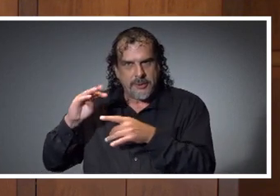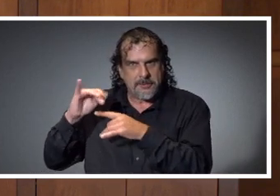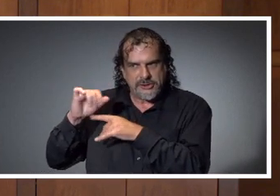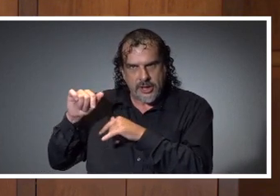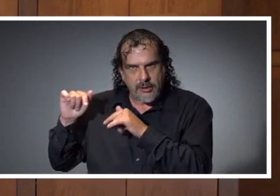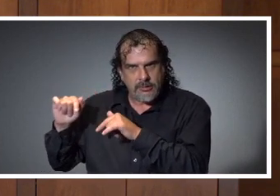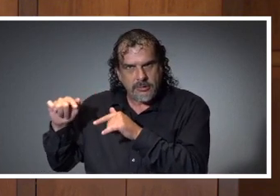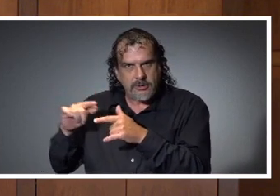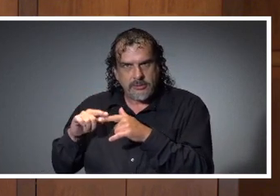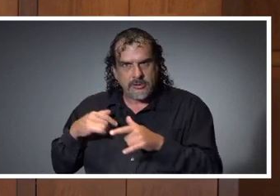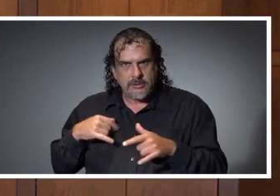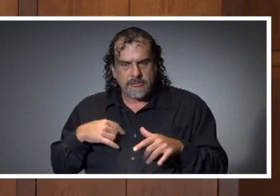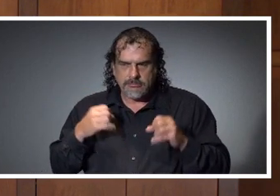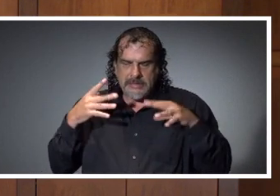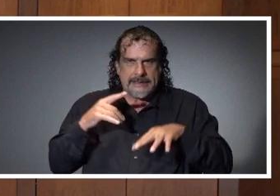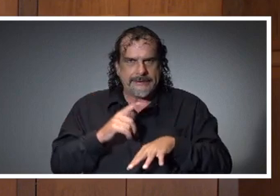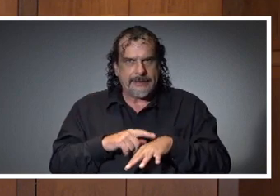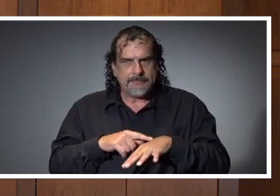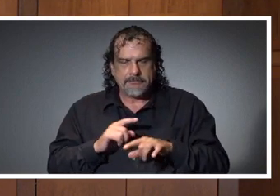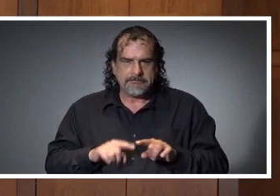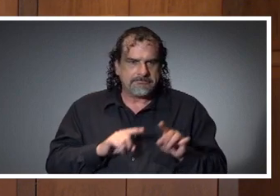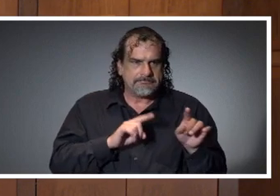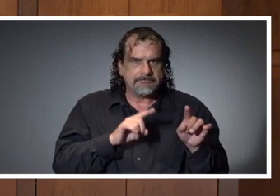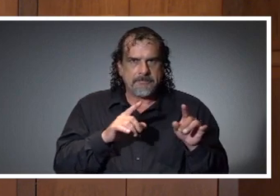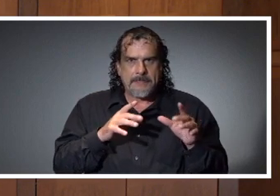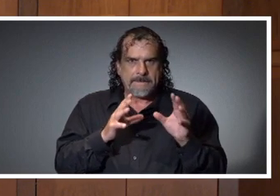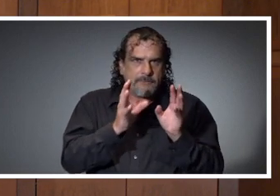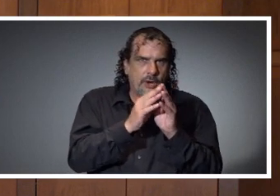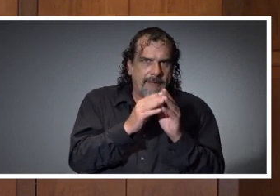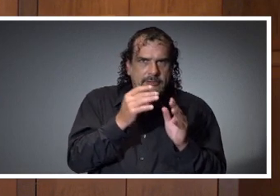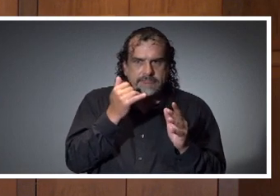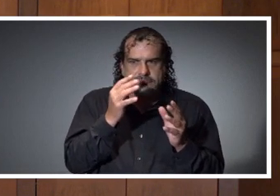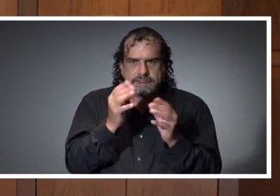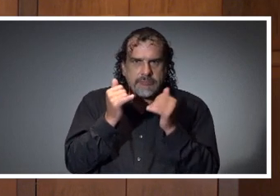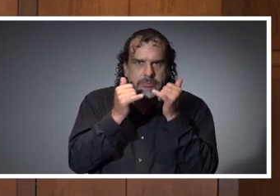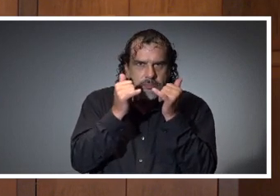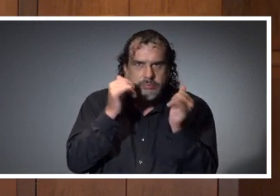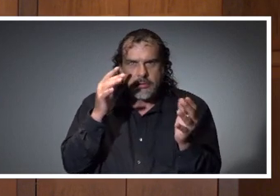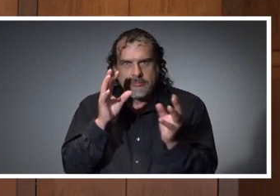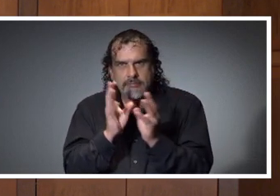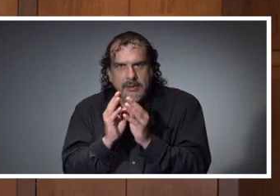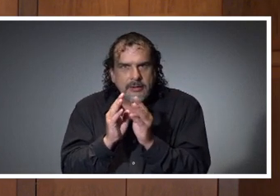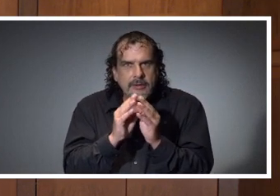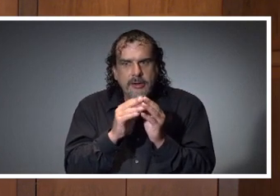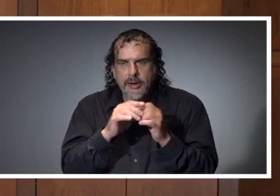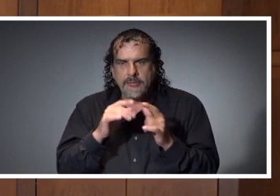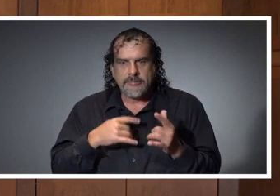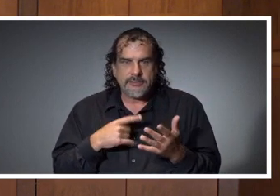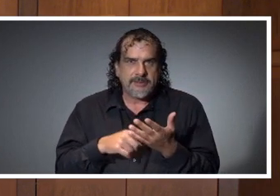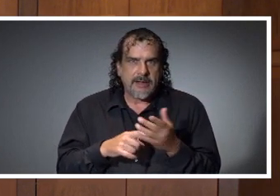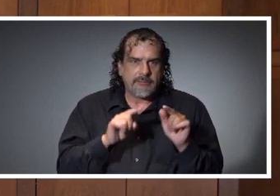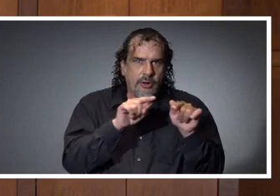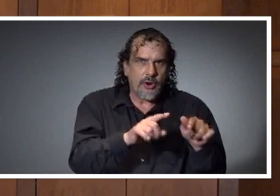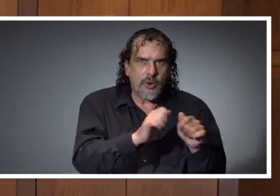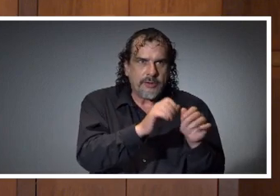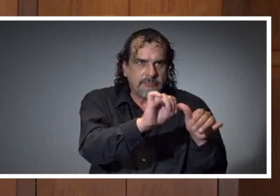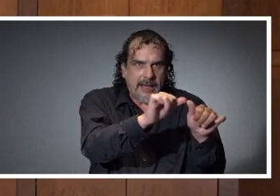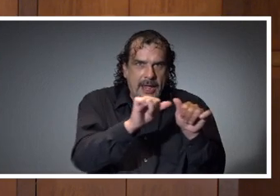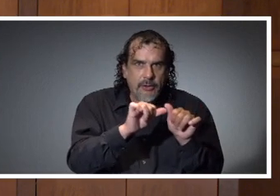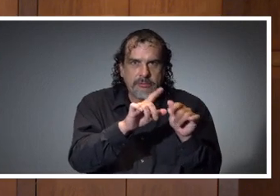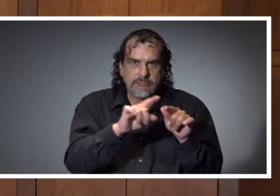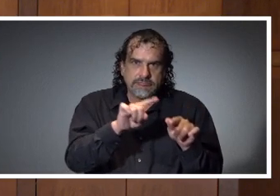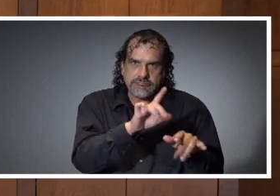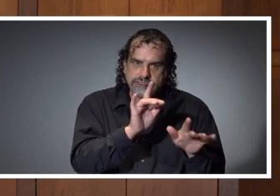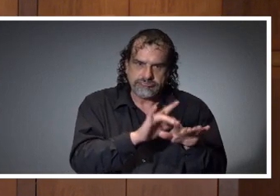us together on numerous occasions, having conference calls and conversations with those local officials, because they play such a critical